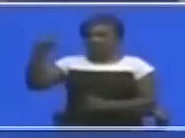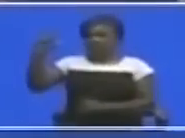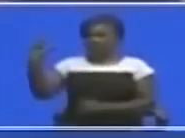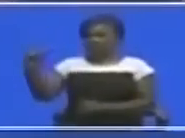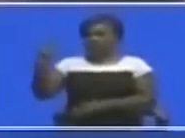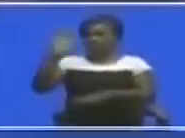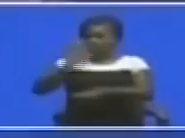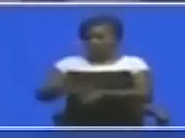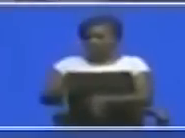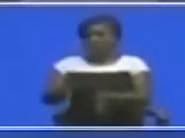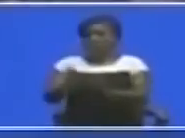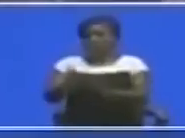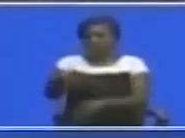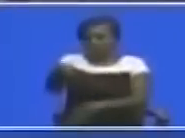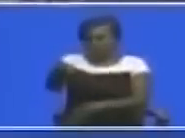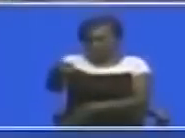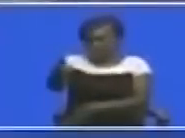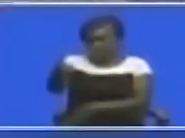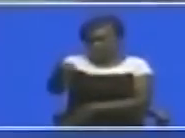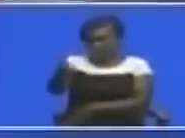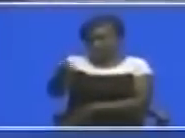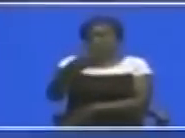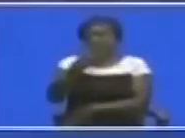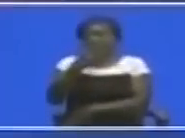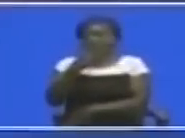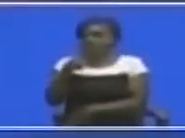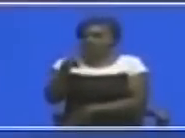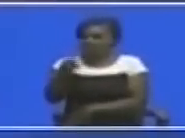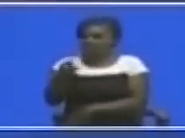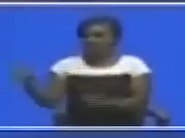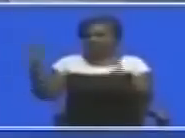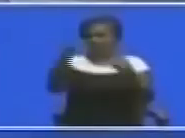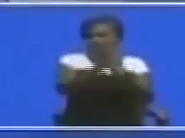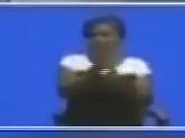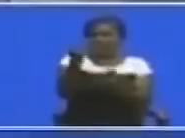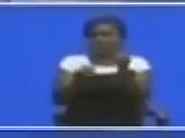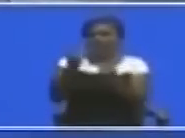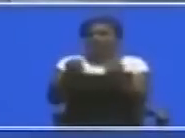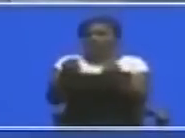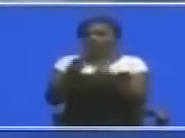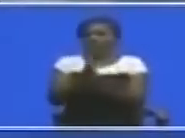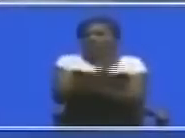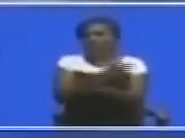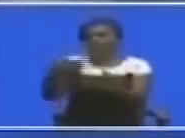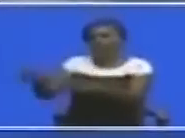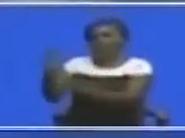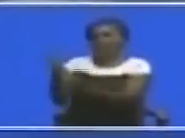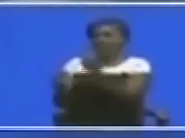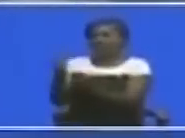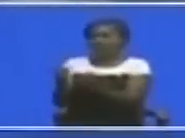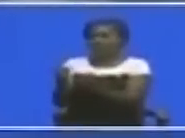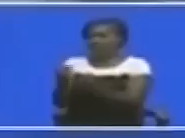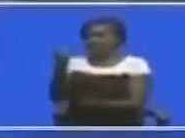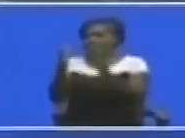vehicle on its way to Hagadera was shot at by armed men who reportedly took over the vehicle before abandoning thereafter. The fate